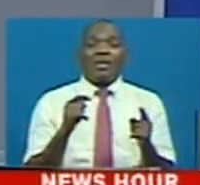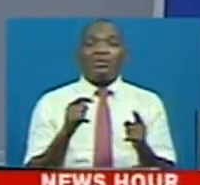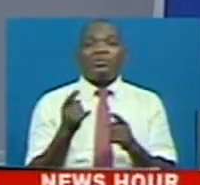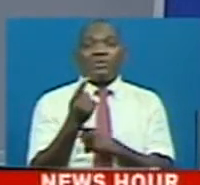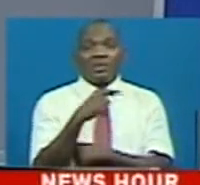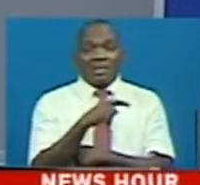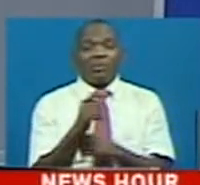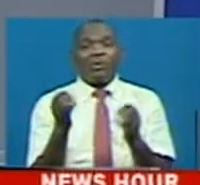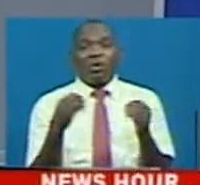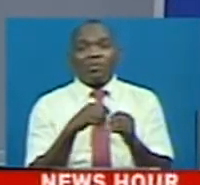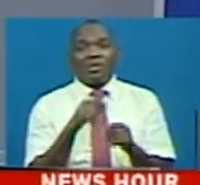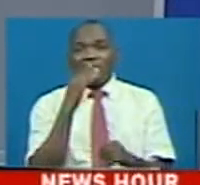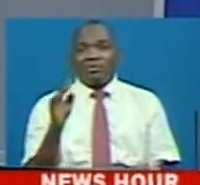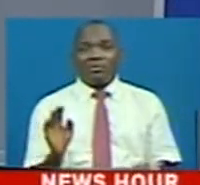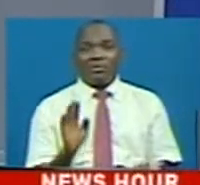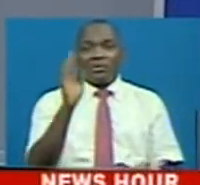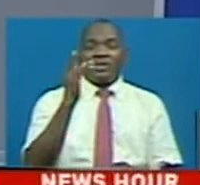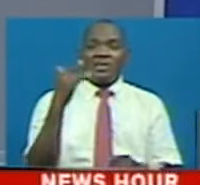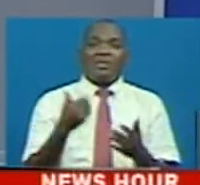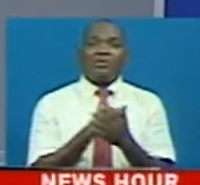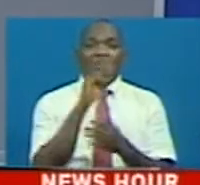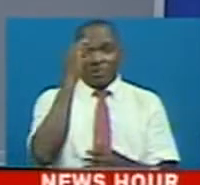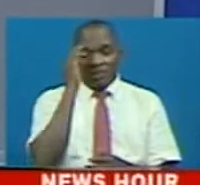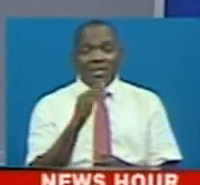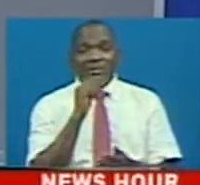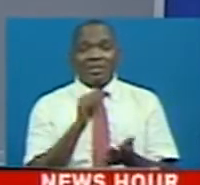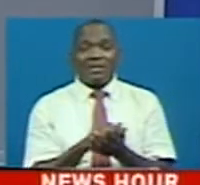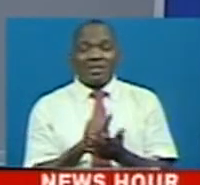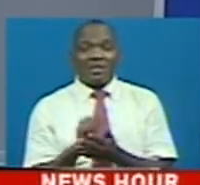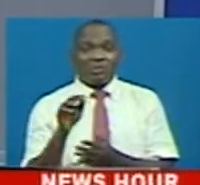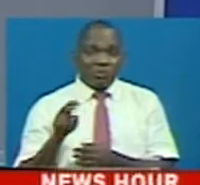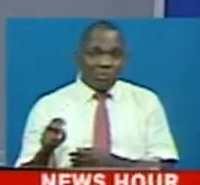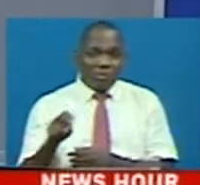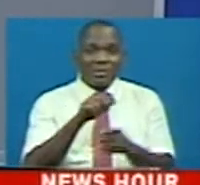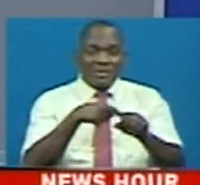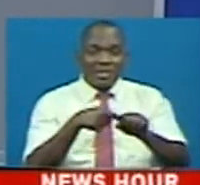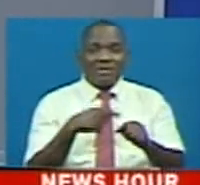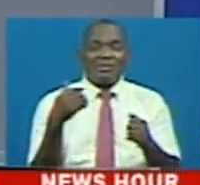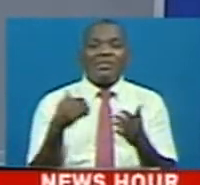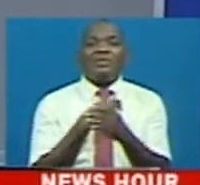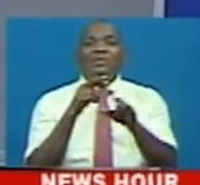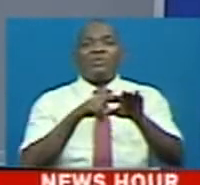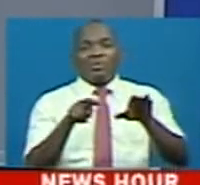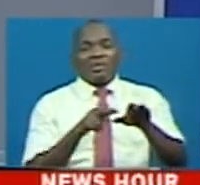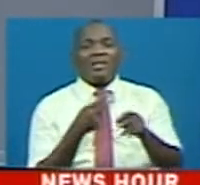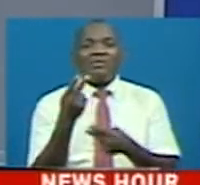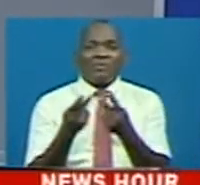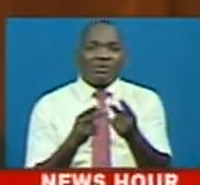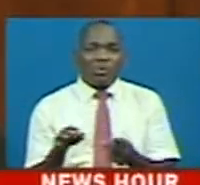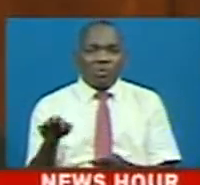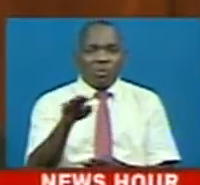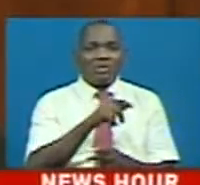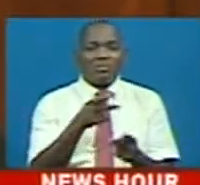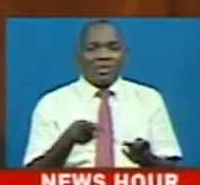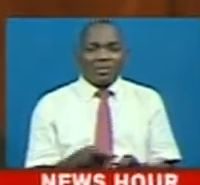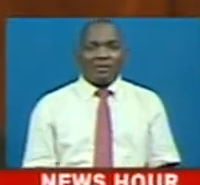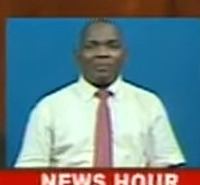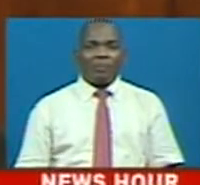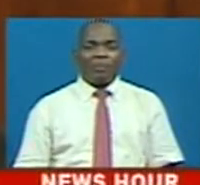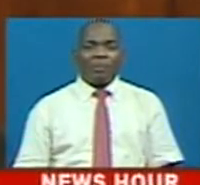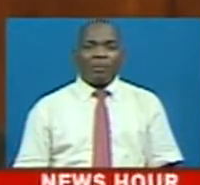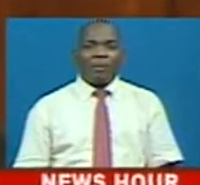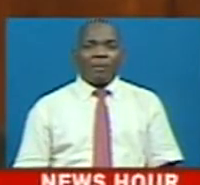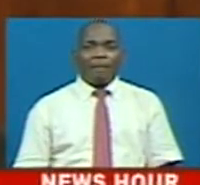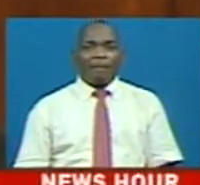government during the swearing-in of the new ministers, said his tour will begin from the newly created regions.